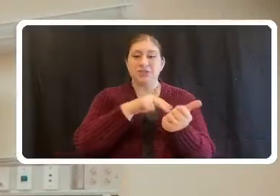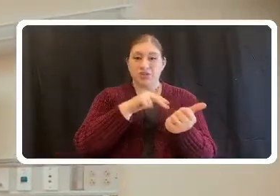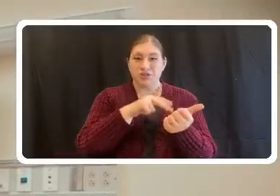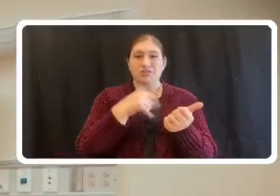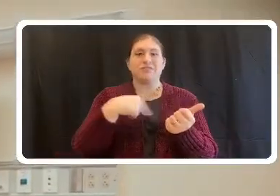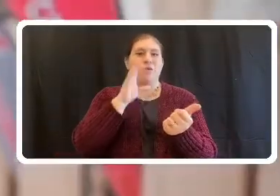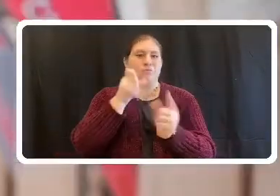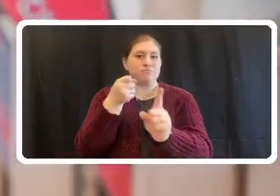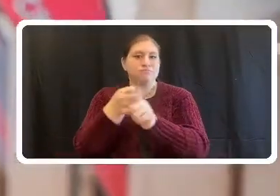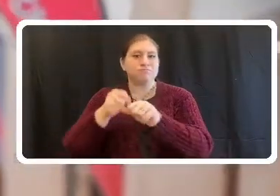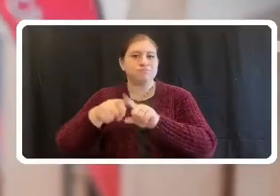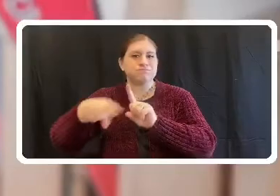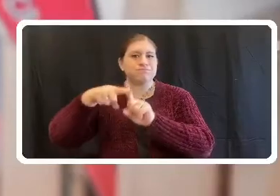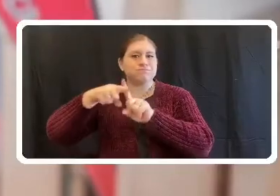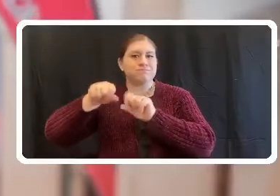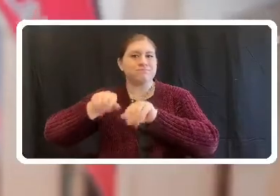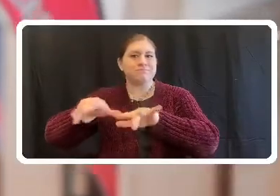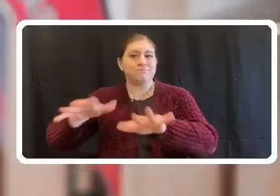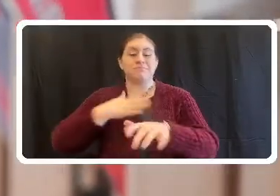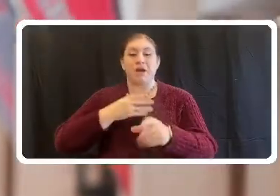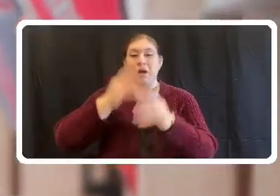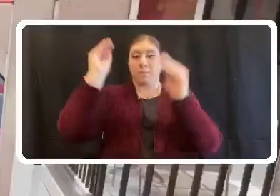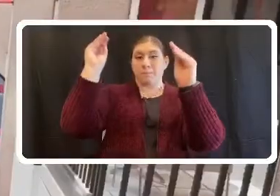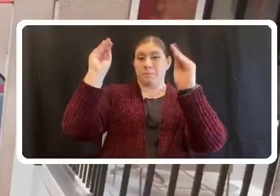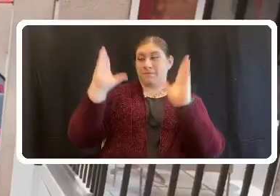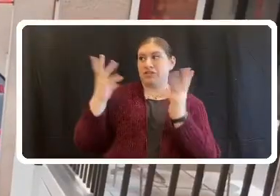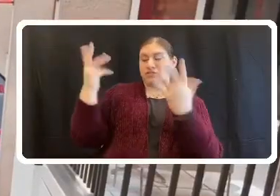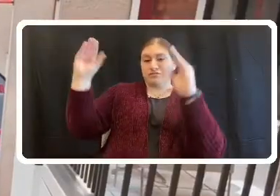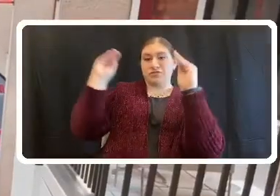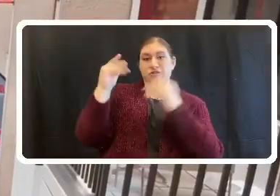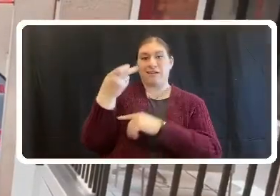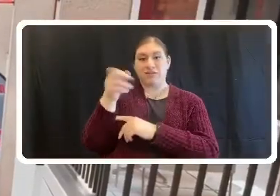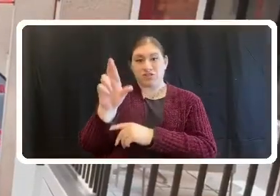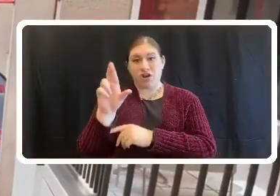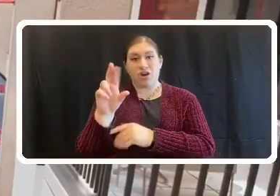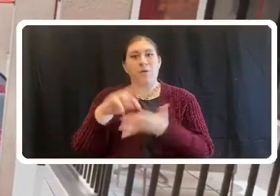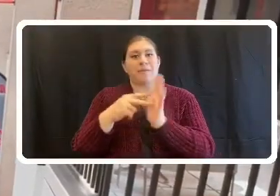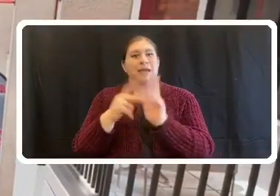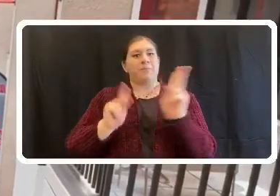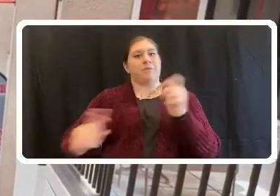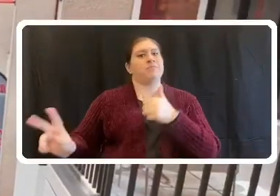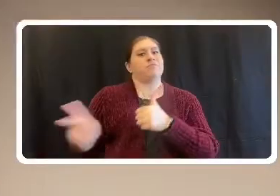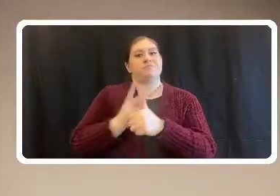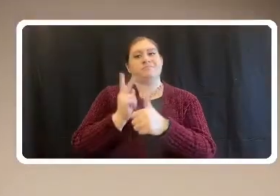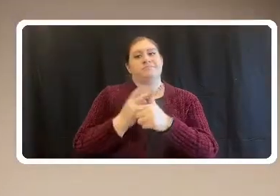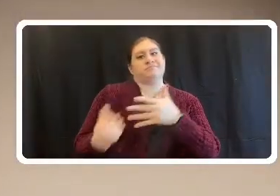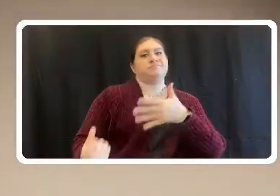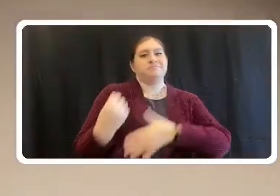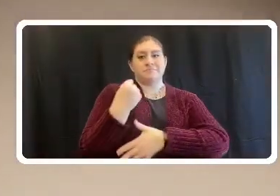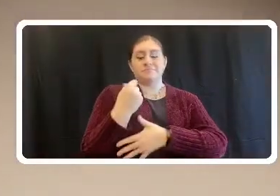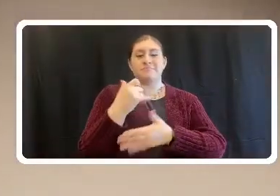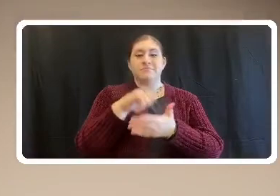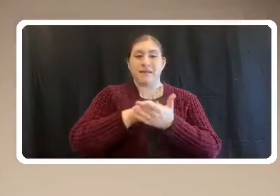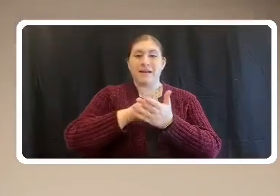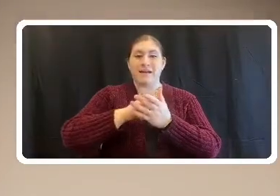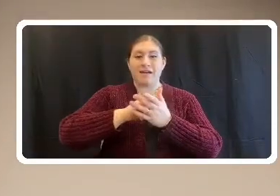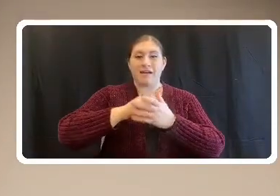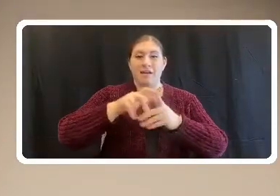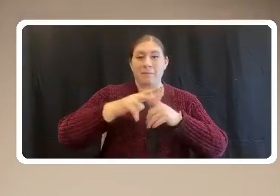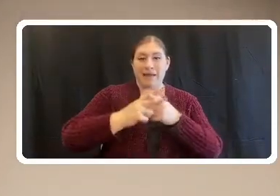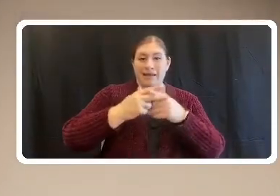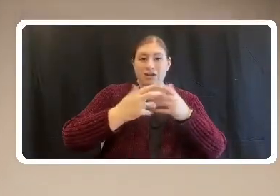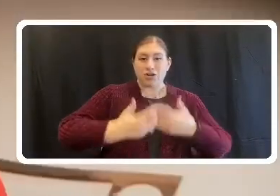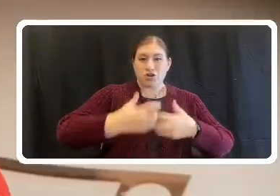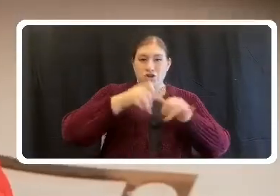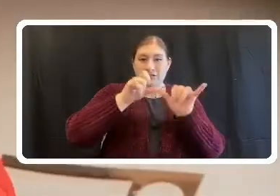a difference. My professors have taught me human resources is about putting people first. Through the power of mechanical engineering,